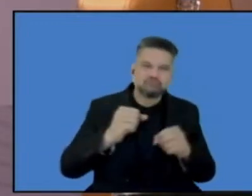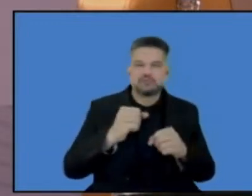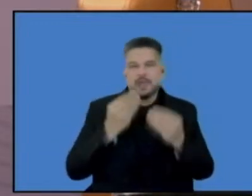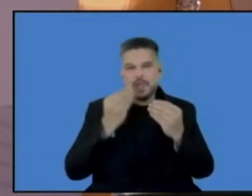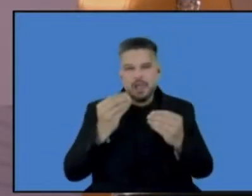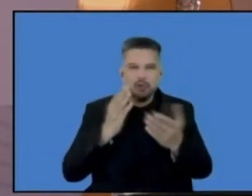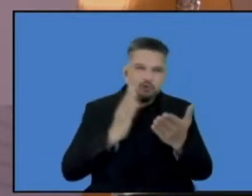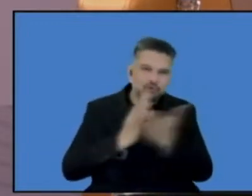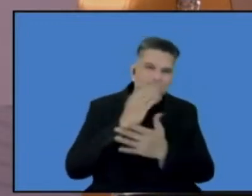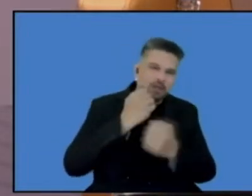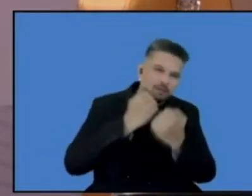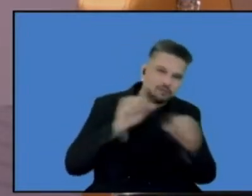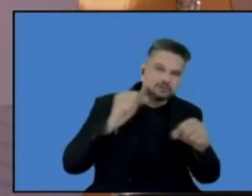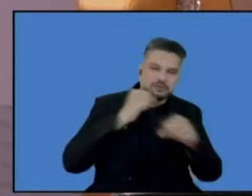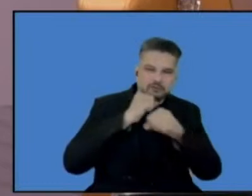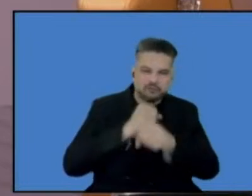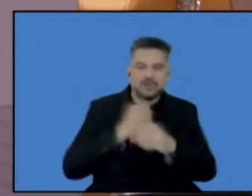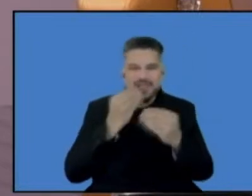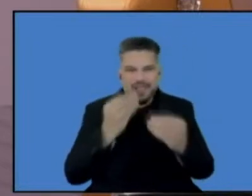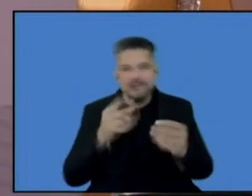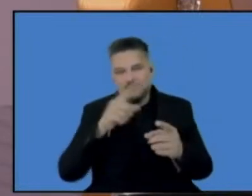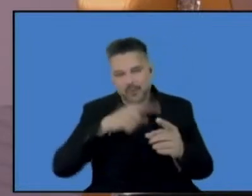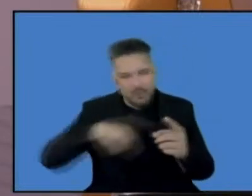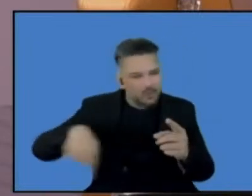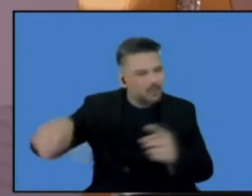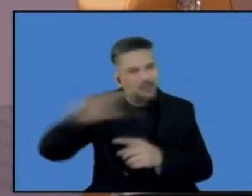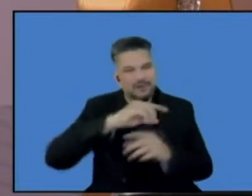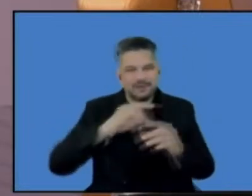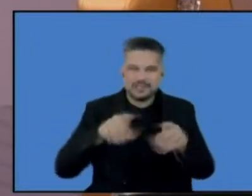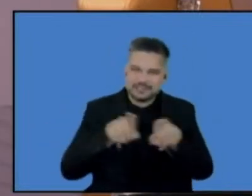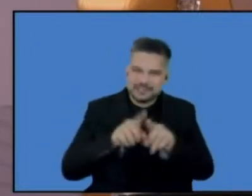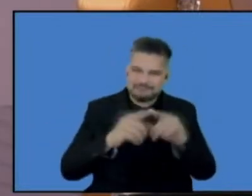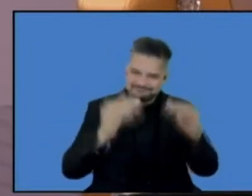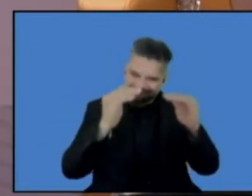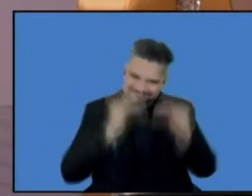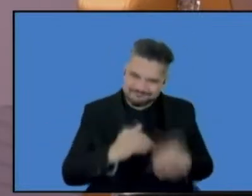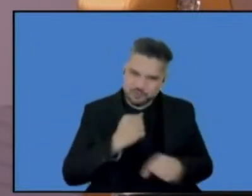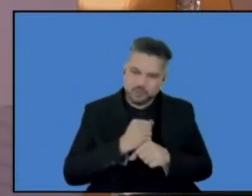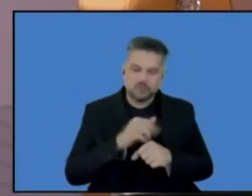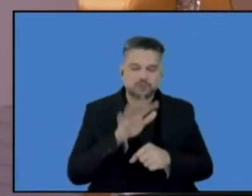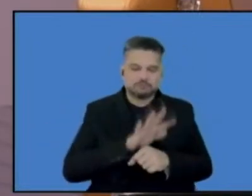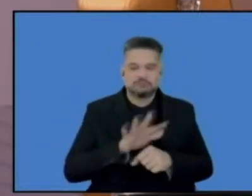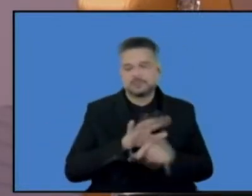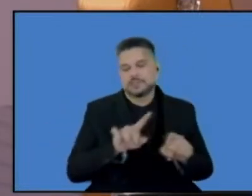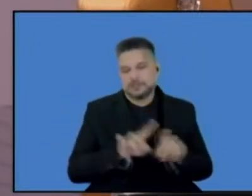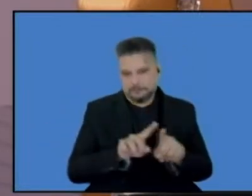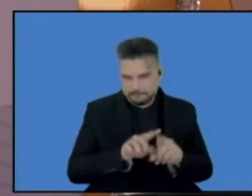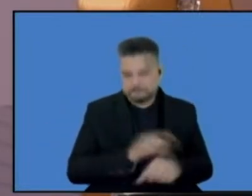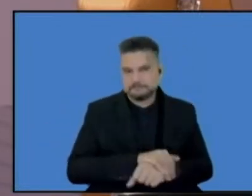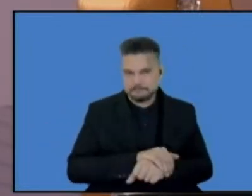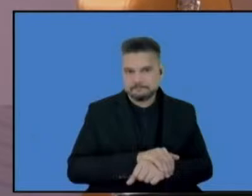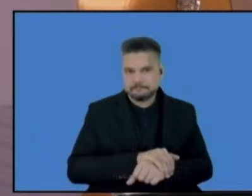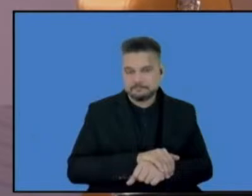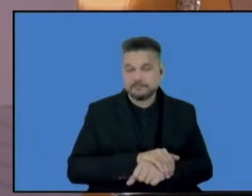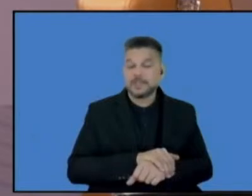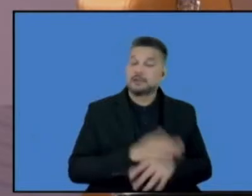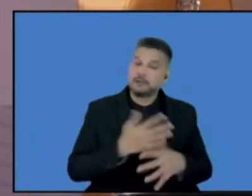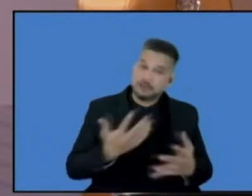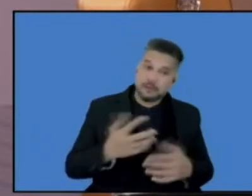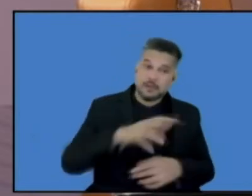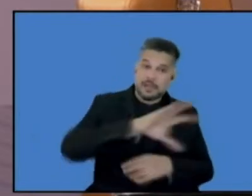that particular areas. And through bilateral, regional, as well as